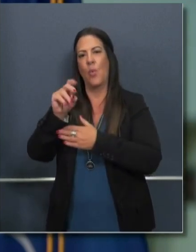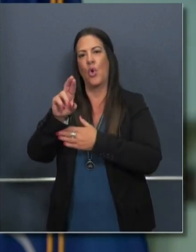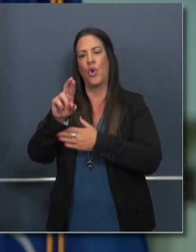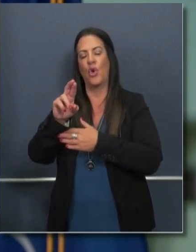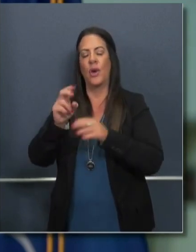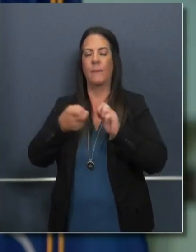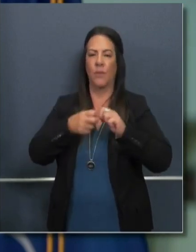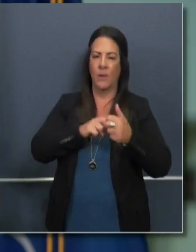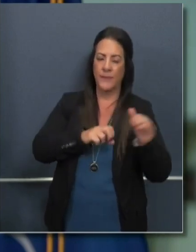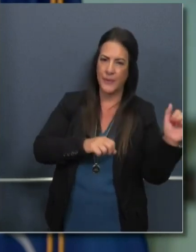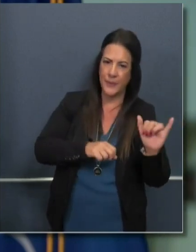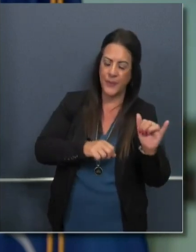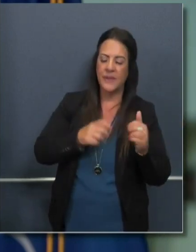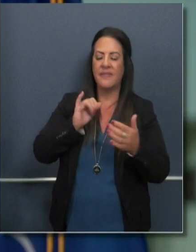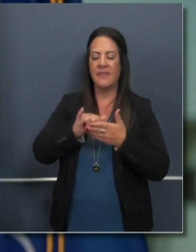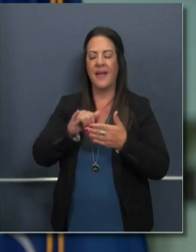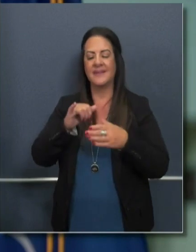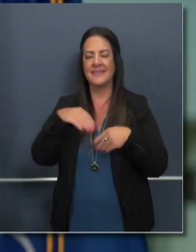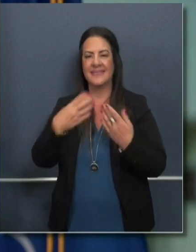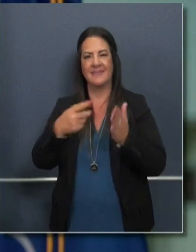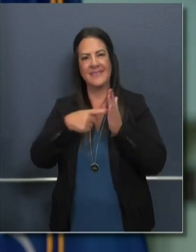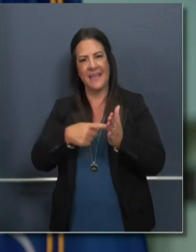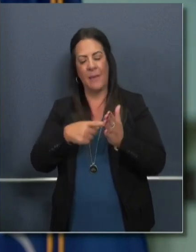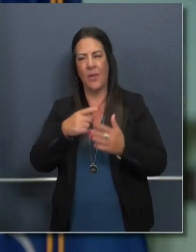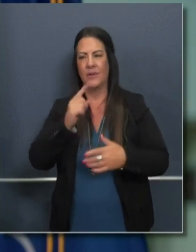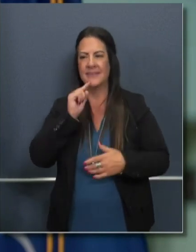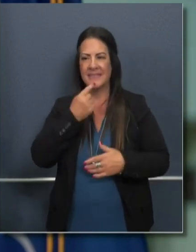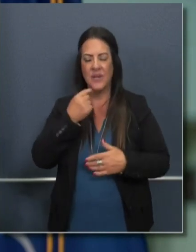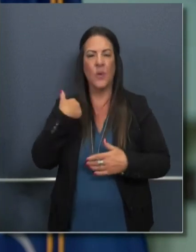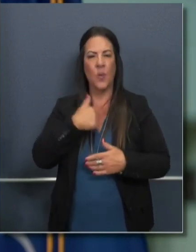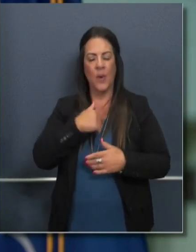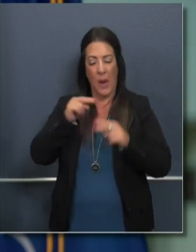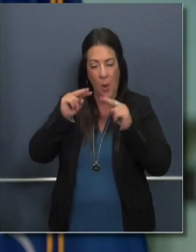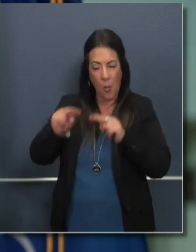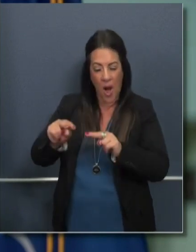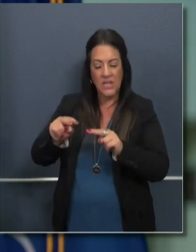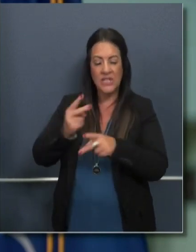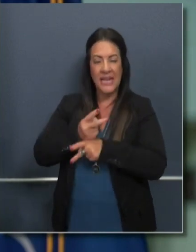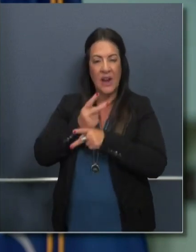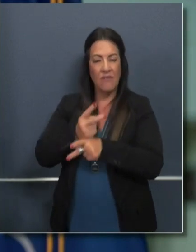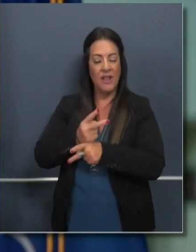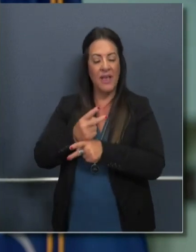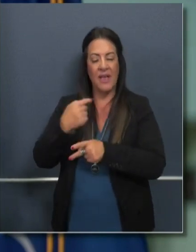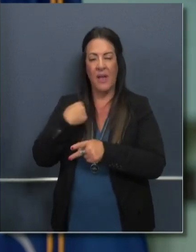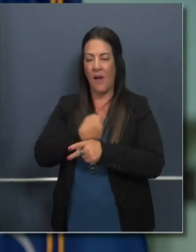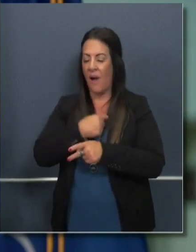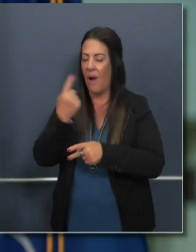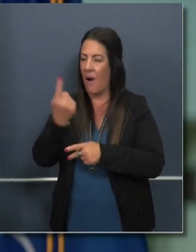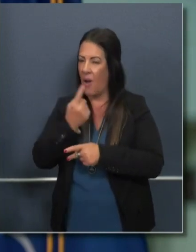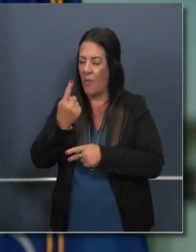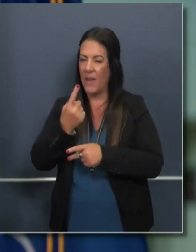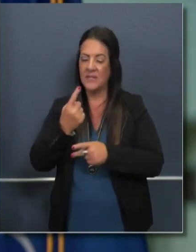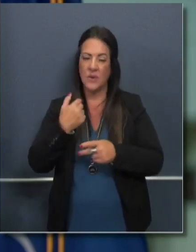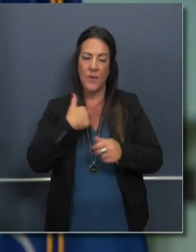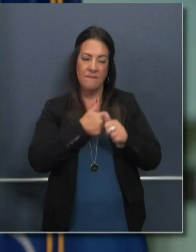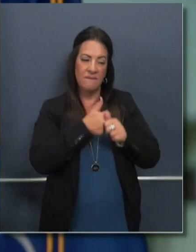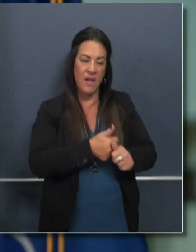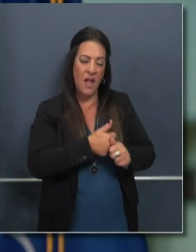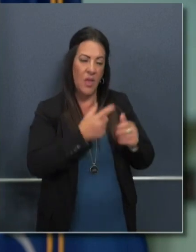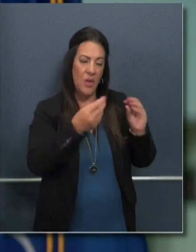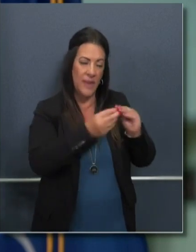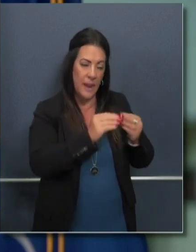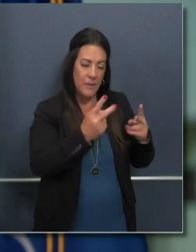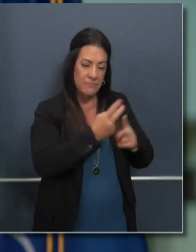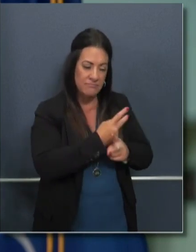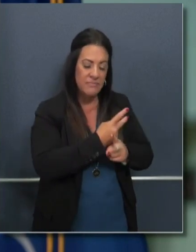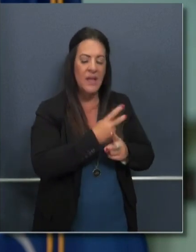example of the seriousness to which we take the facts on the ground, the data, but always guided by the enlightened leadership